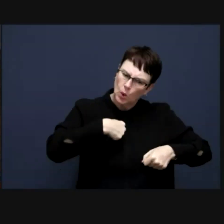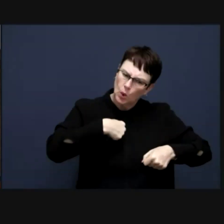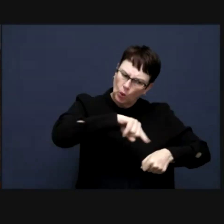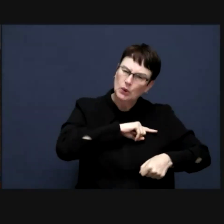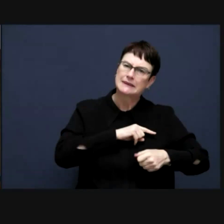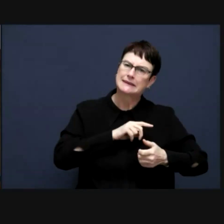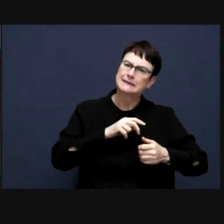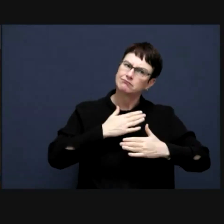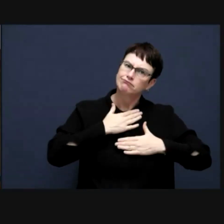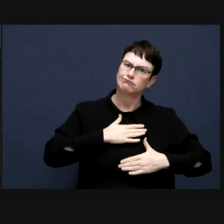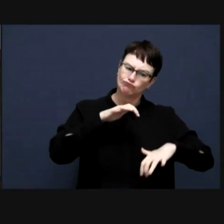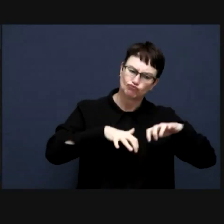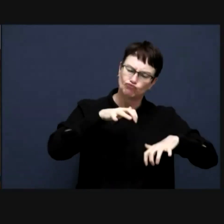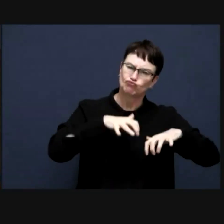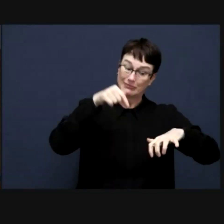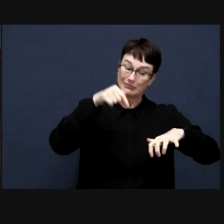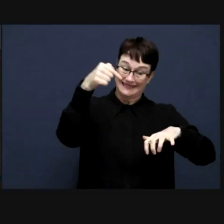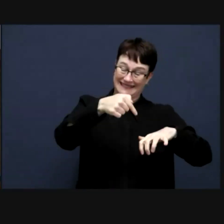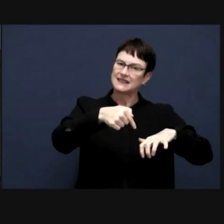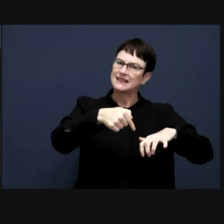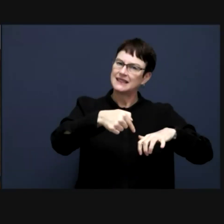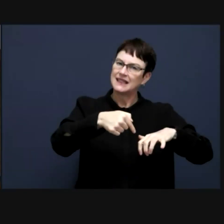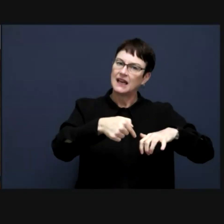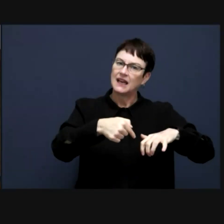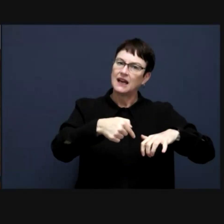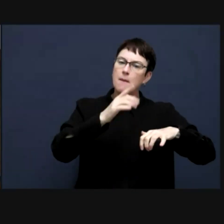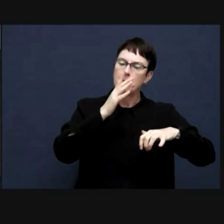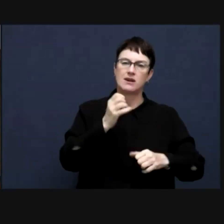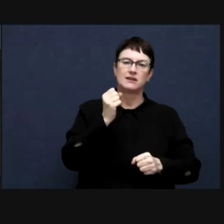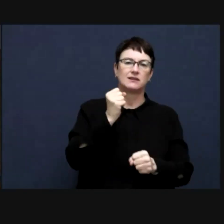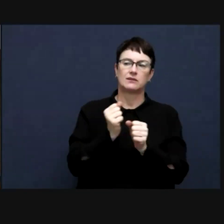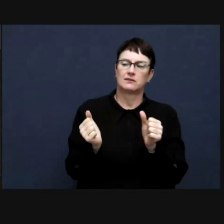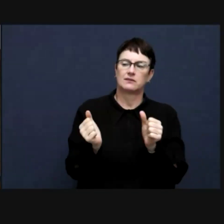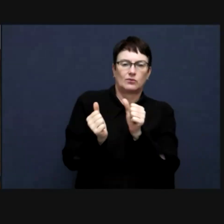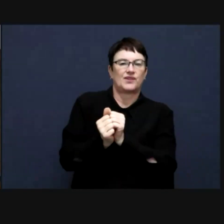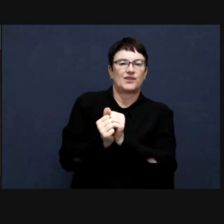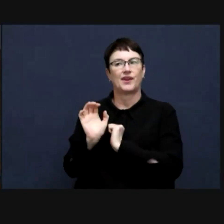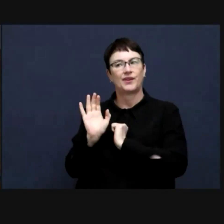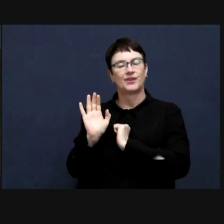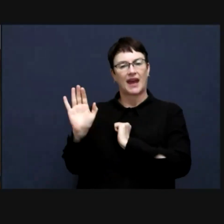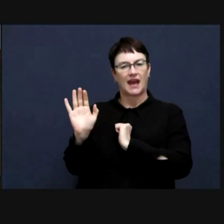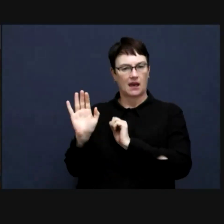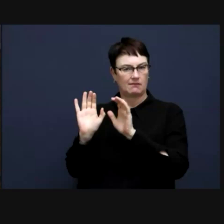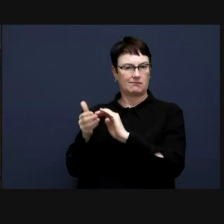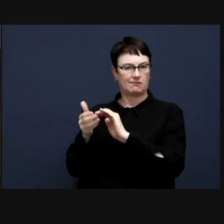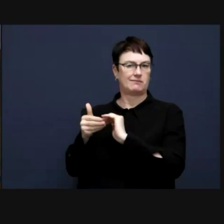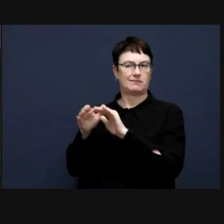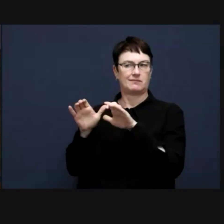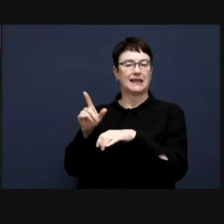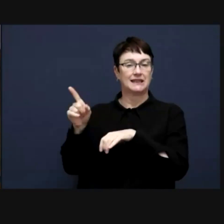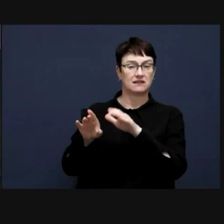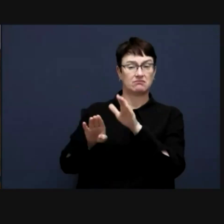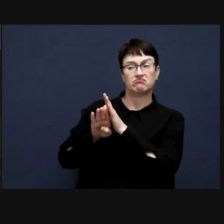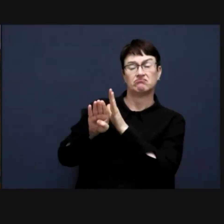accessibility professionsions. We see that this collaboration is crucial in the development of technical standards. For